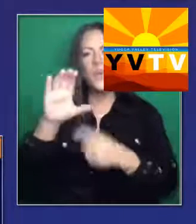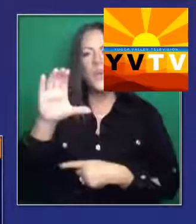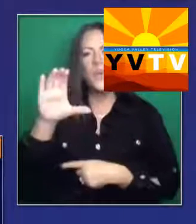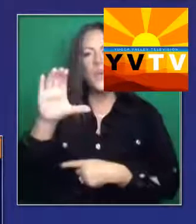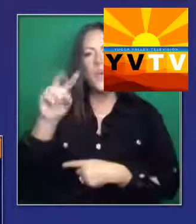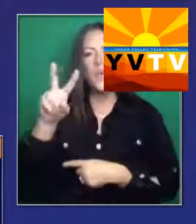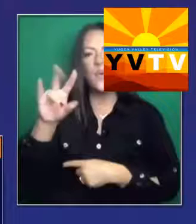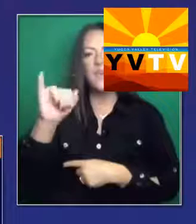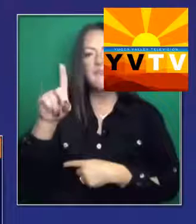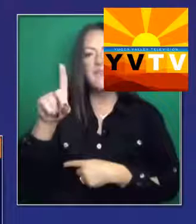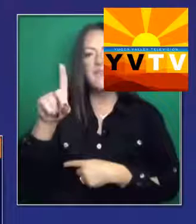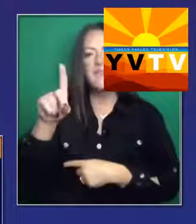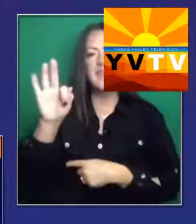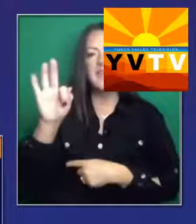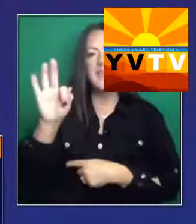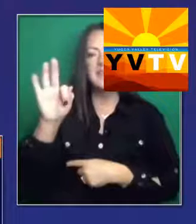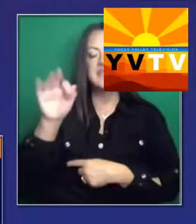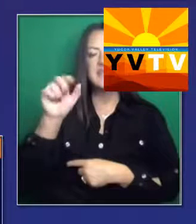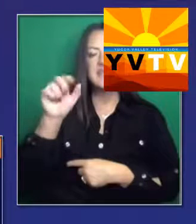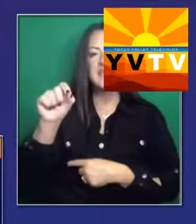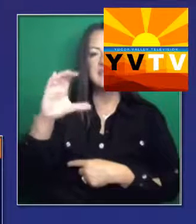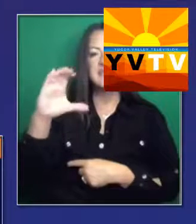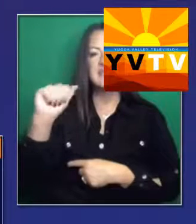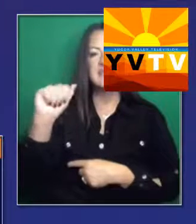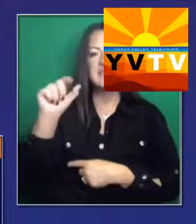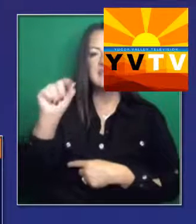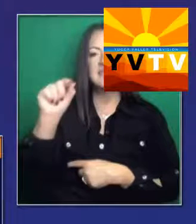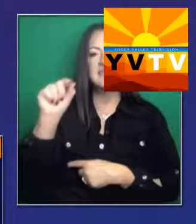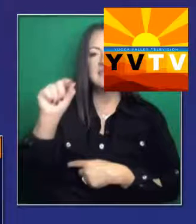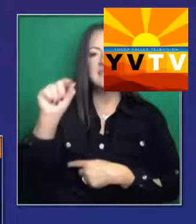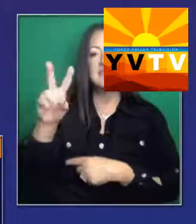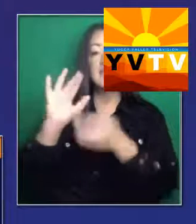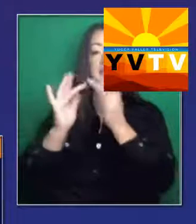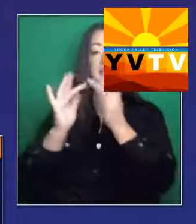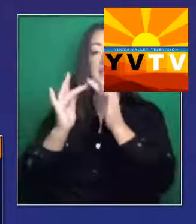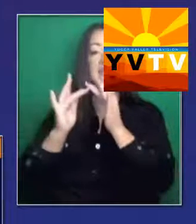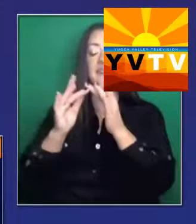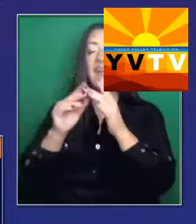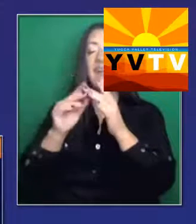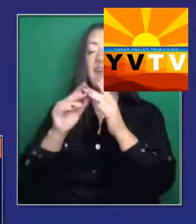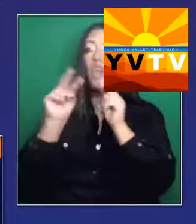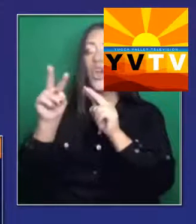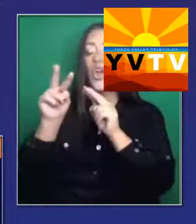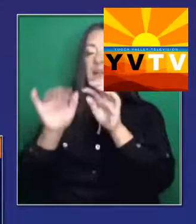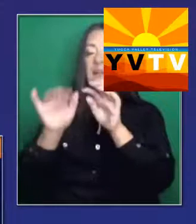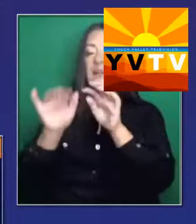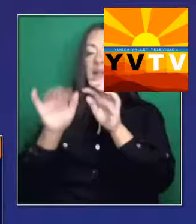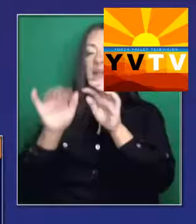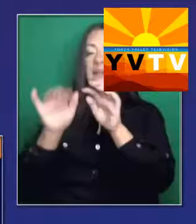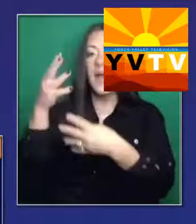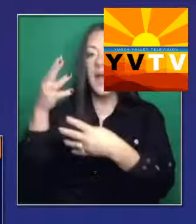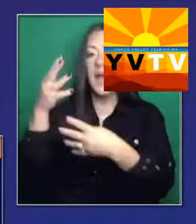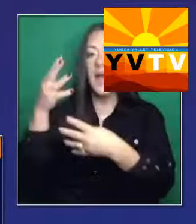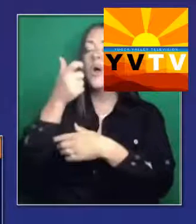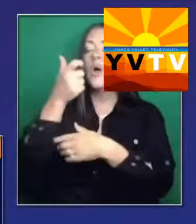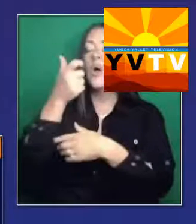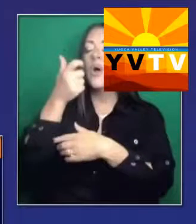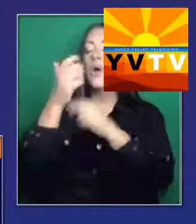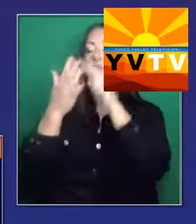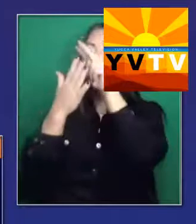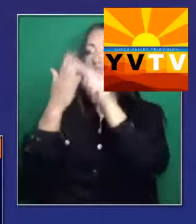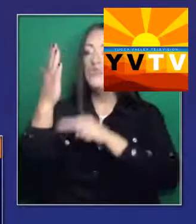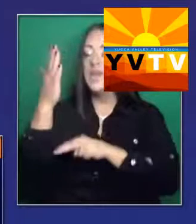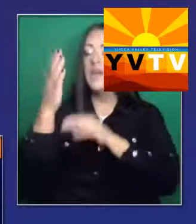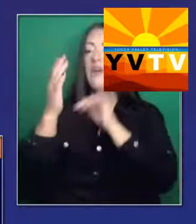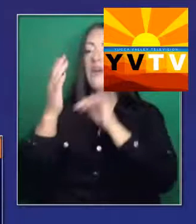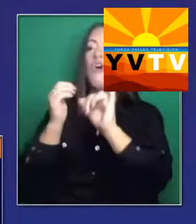covid19.ca.gov website. So you can go learn about all the details and nuances of our phased plan strategy, the tiers and sub-tiers. I'll